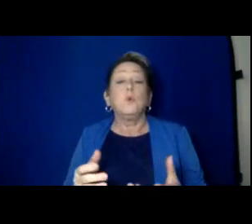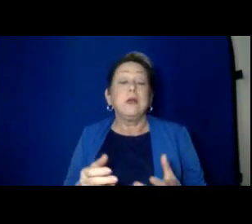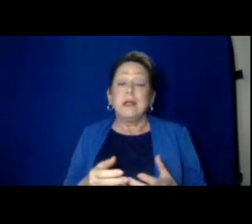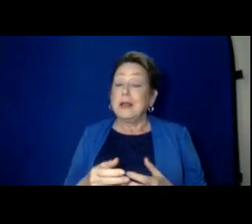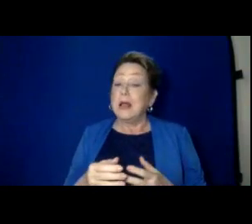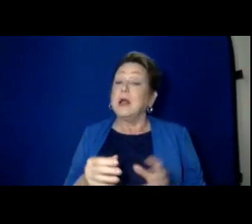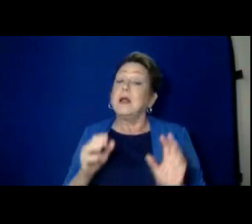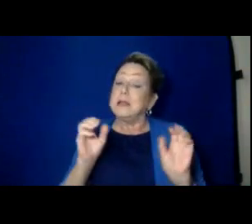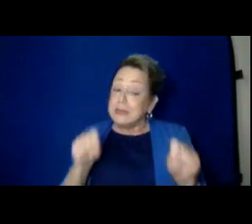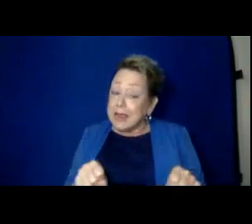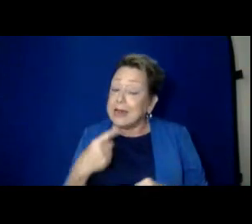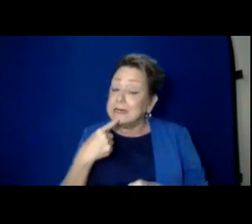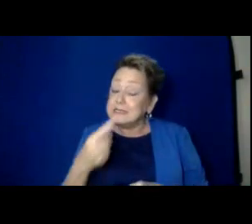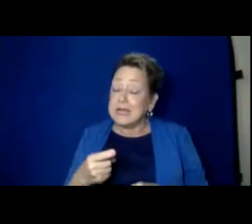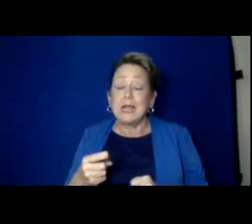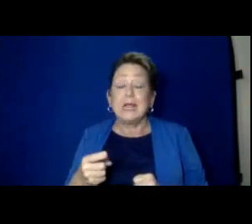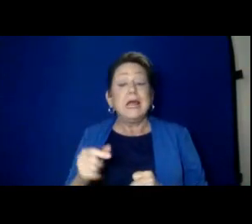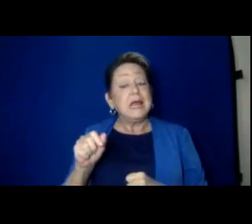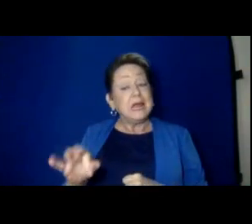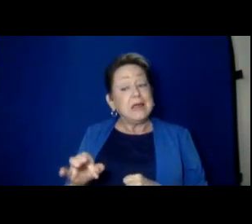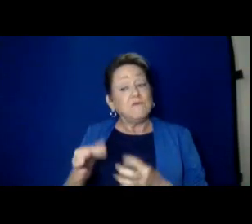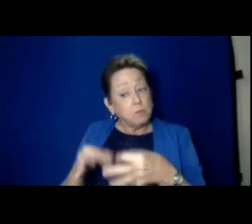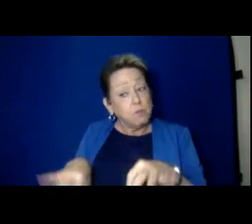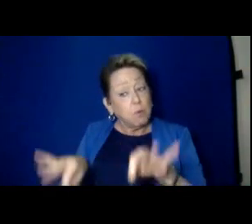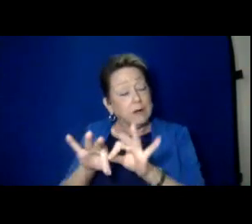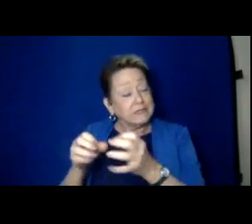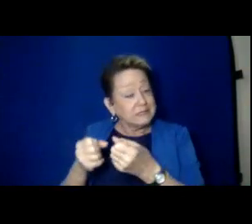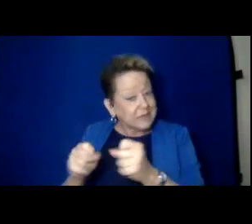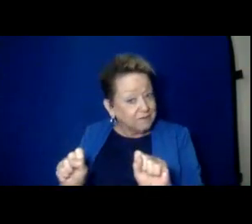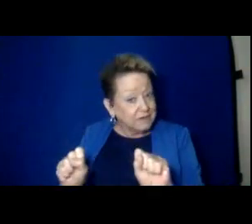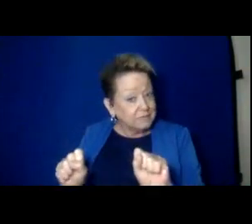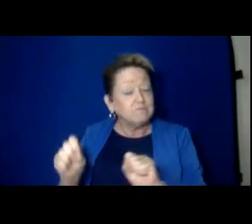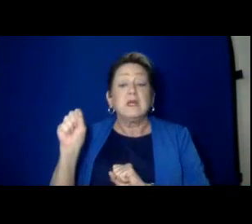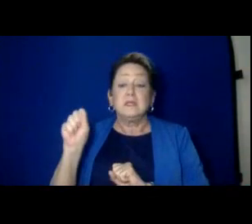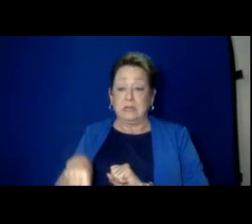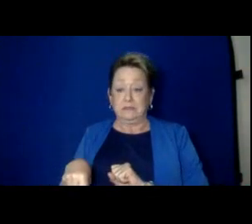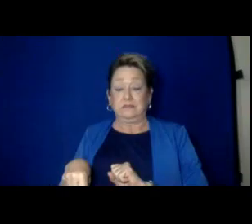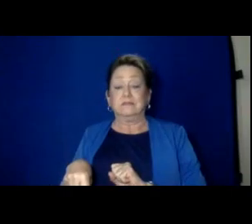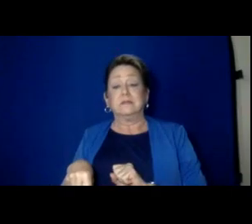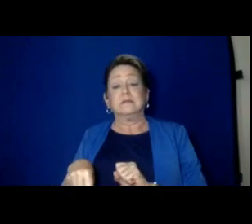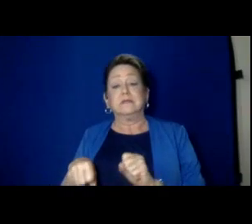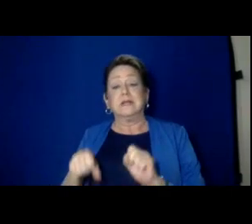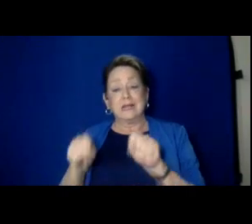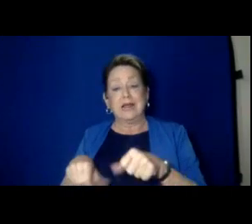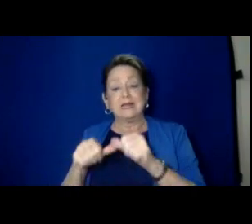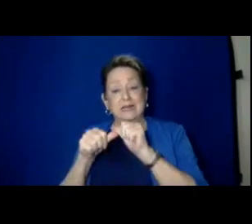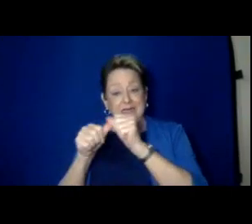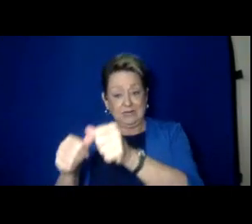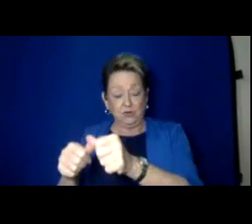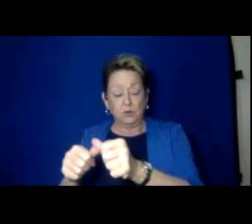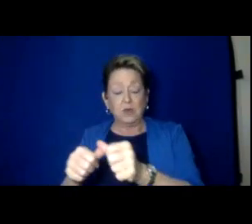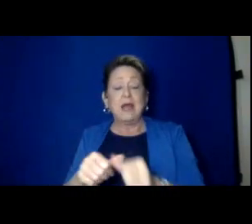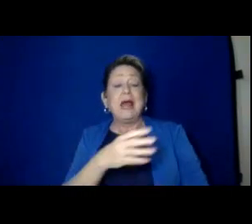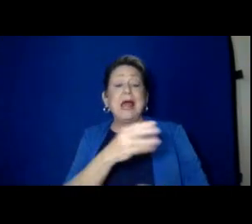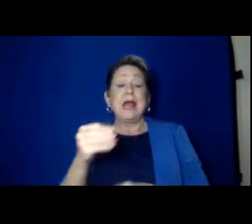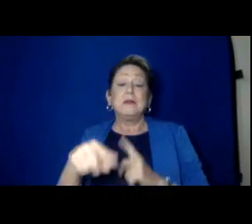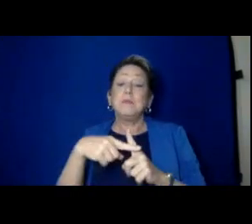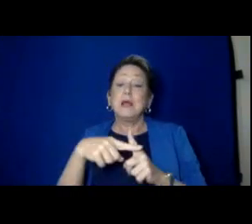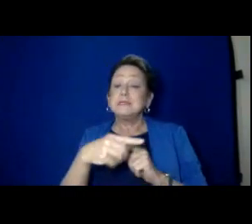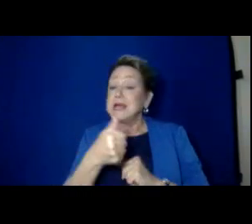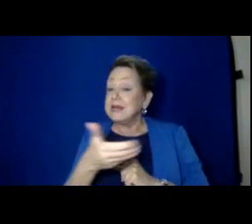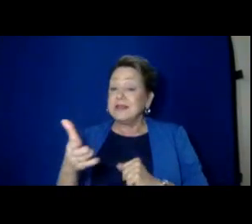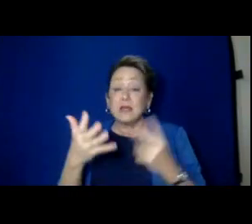that nothing safety critical will be deferred, everything that's safety critical, or, and for the most cases, anything that's already under